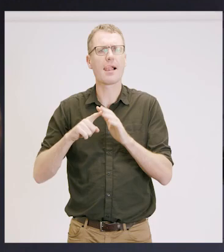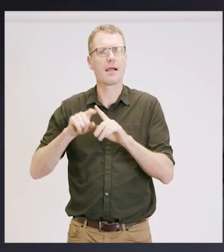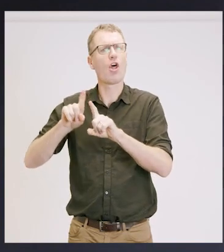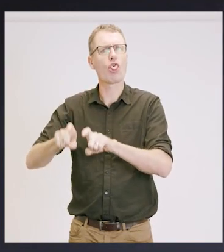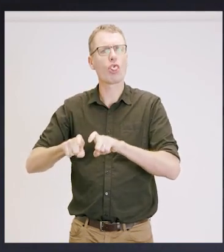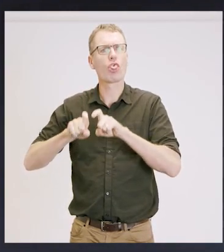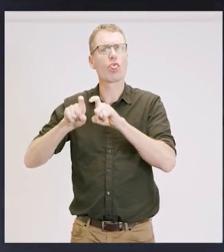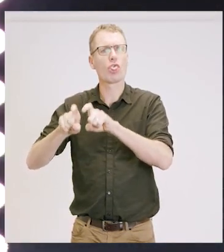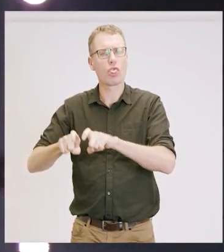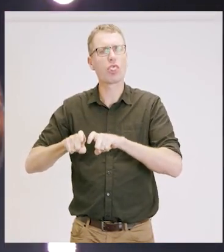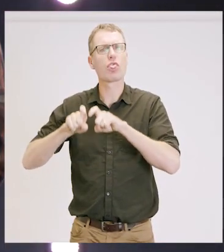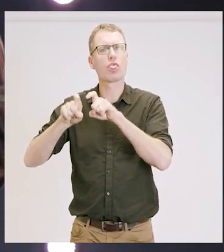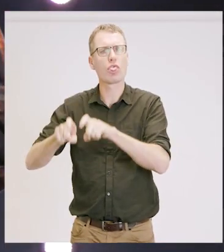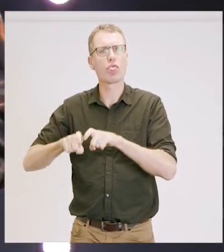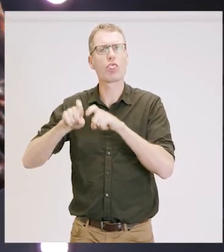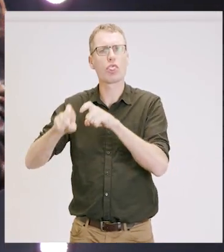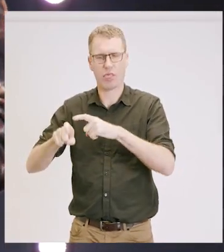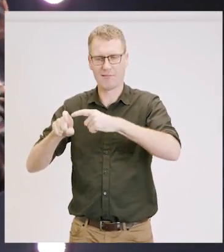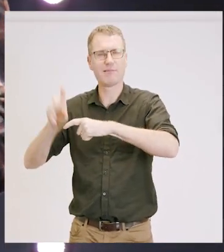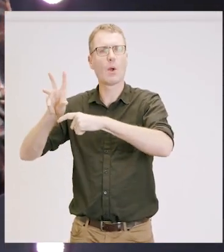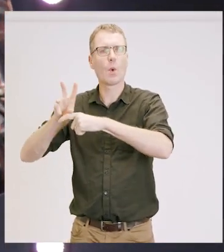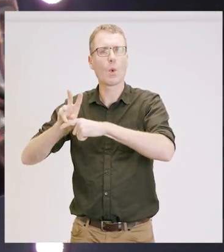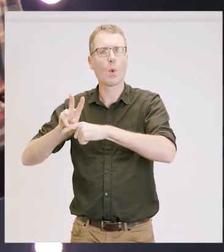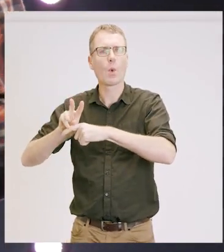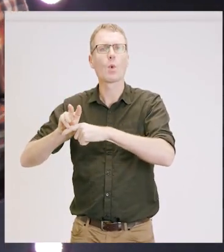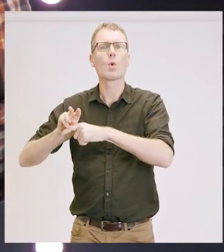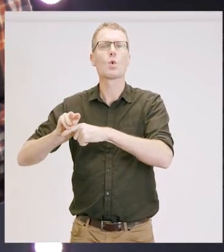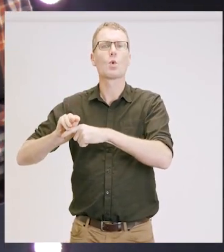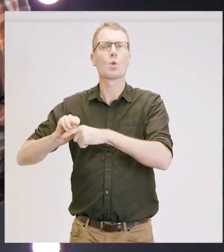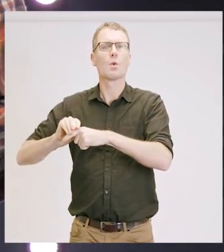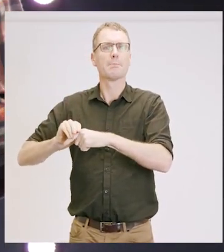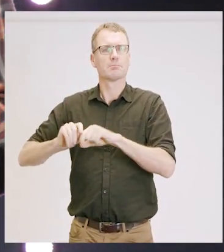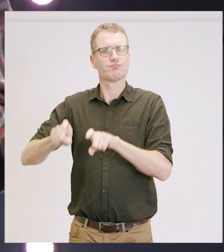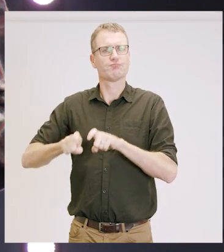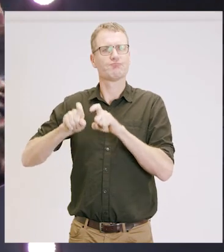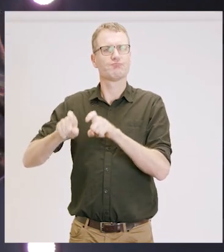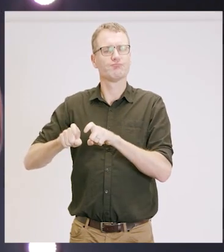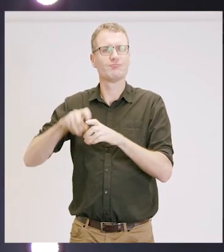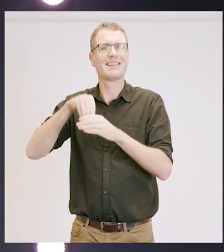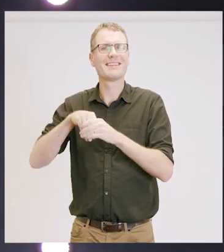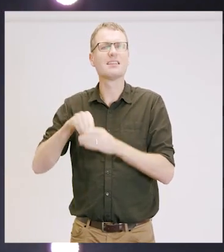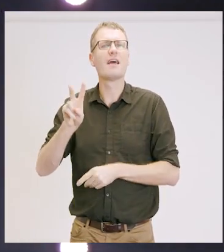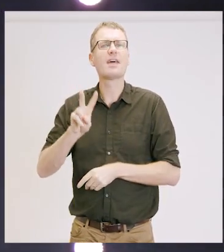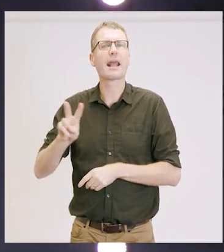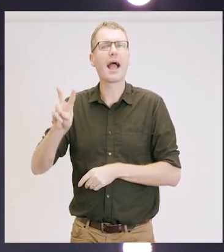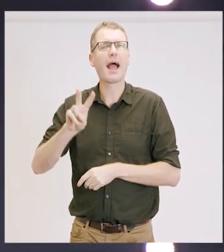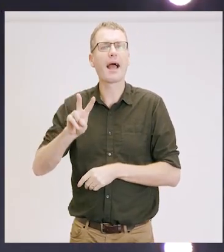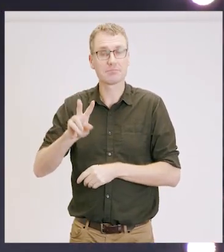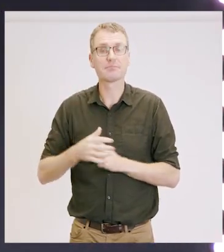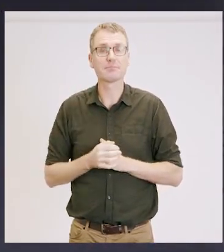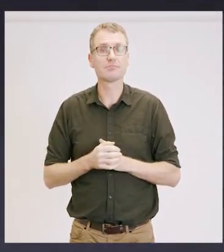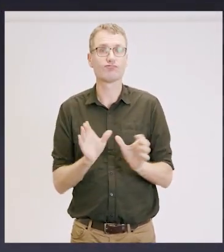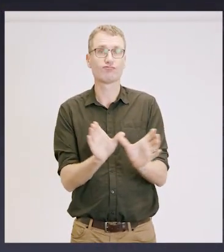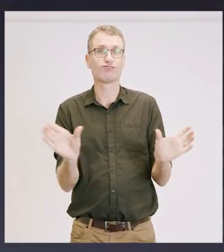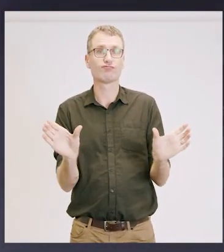pickled vegetables, what you do is, he said, you leave it in, you baptizo it, you baptize it, you drench it in the vinegar, it